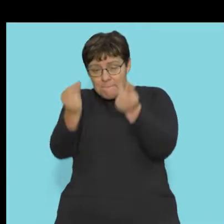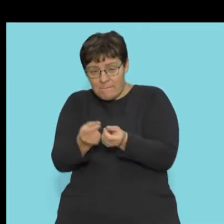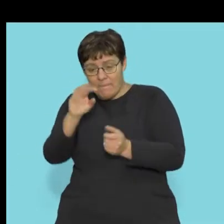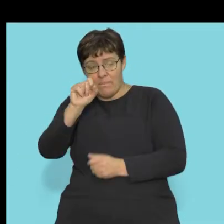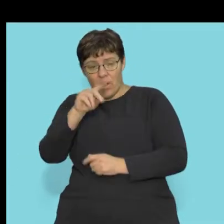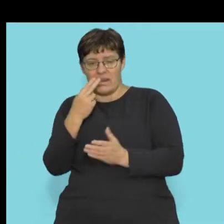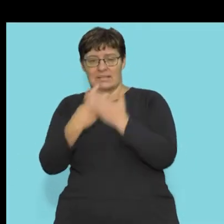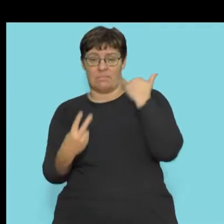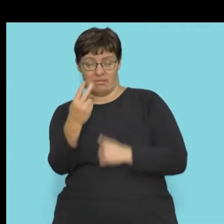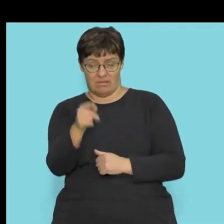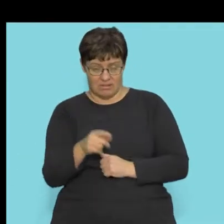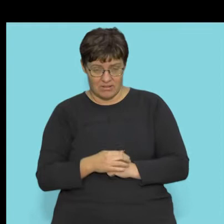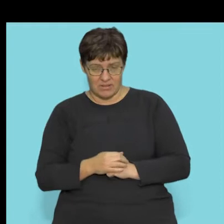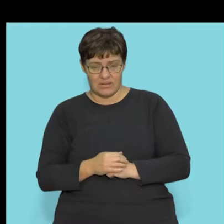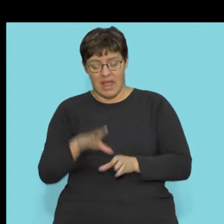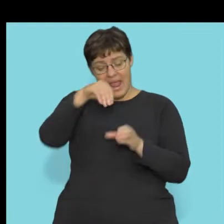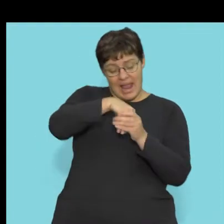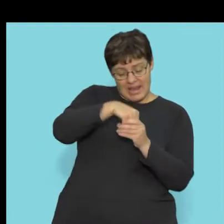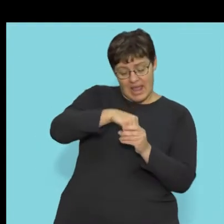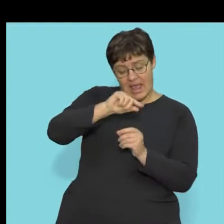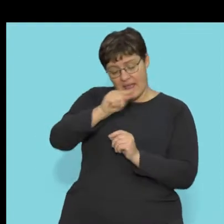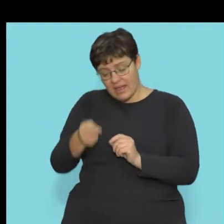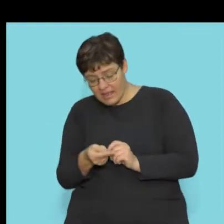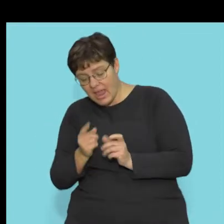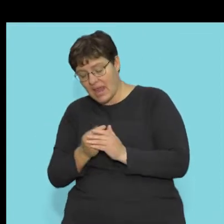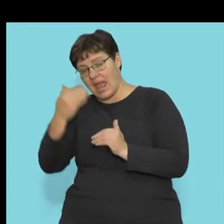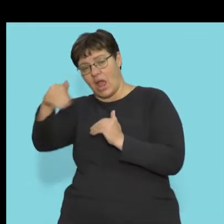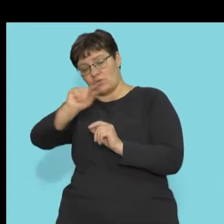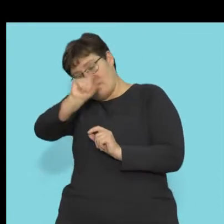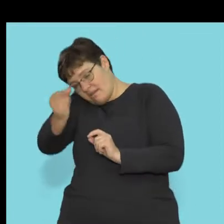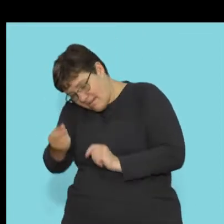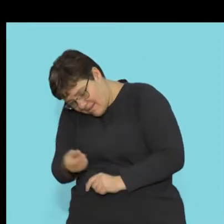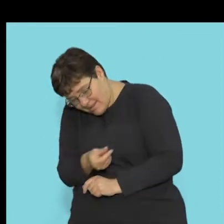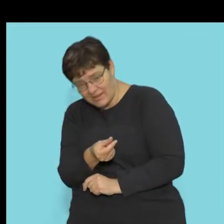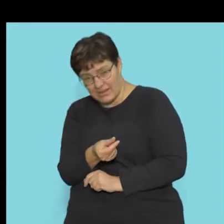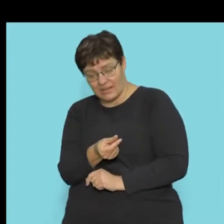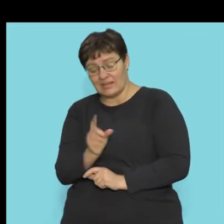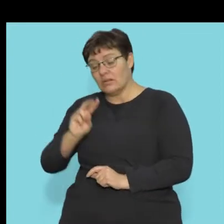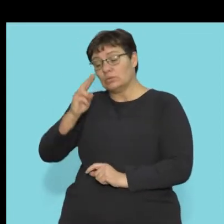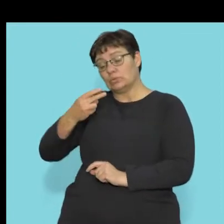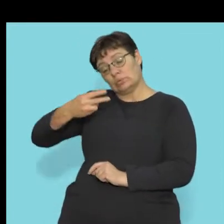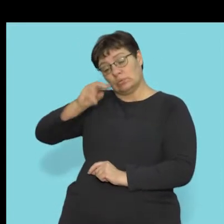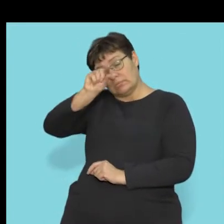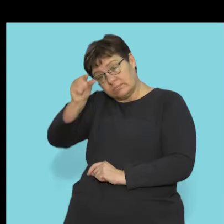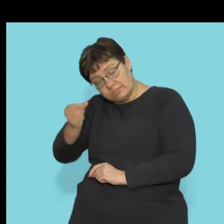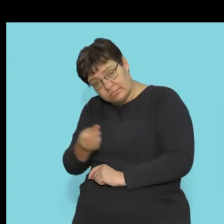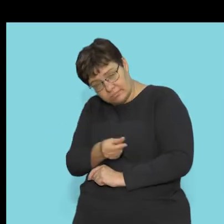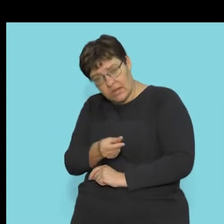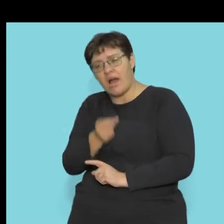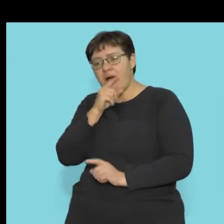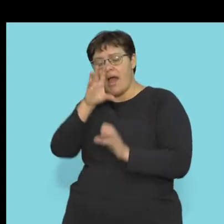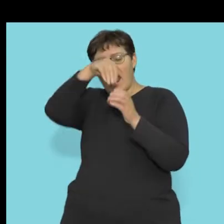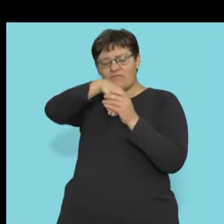membrane structure. As you would see, it contains an inner membrane and an outer membrane. And these two